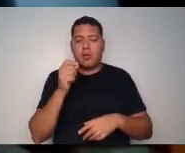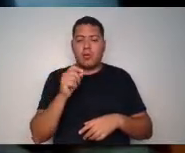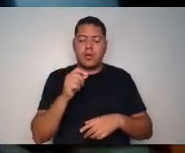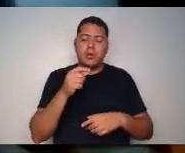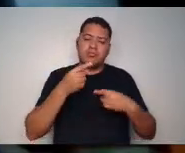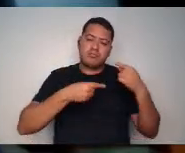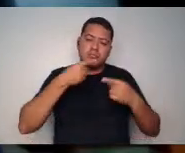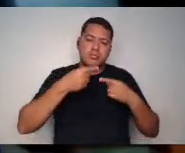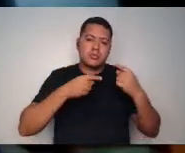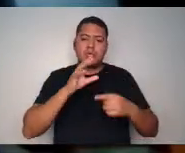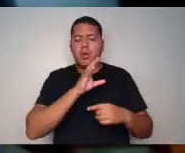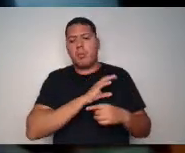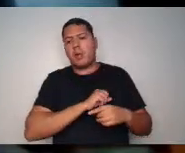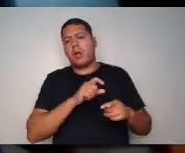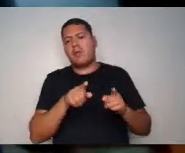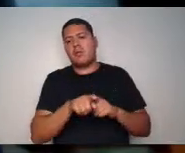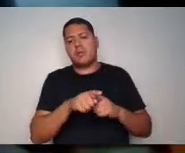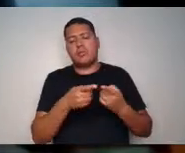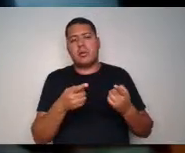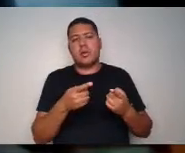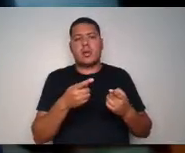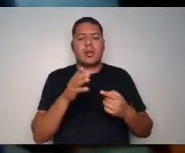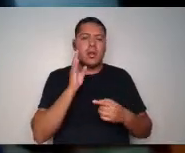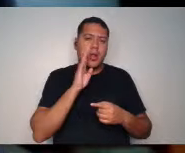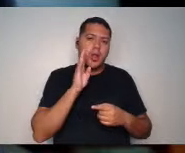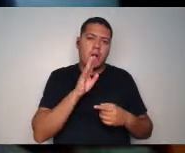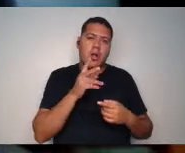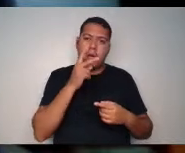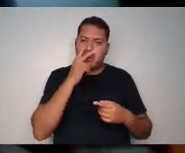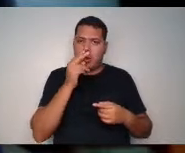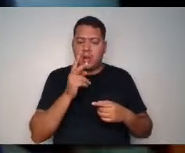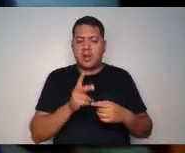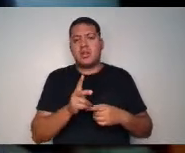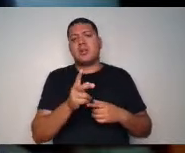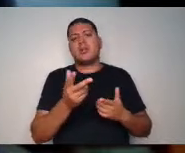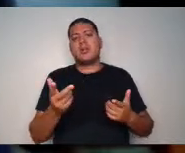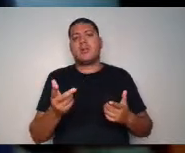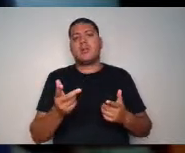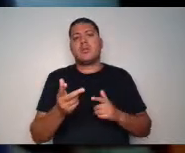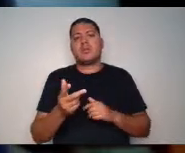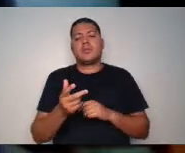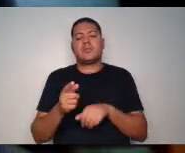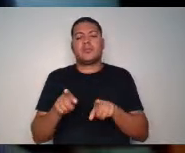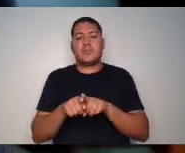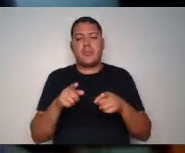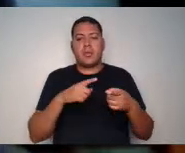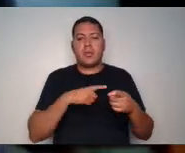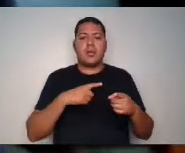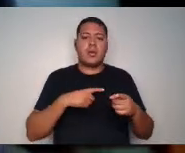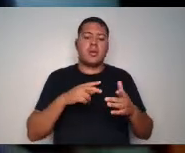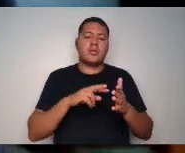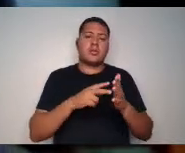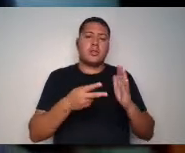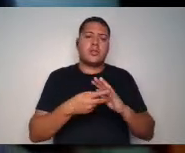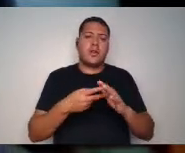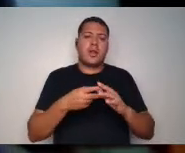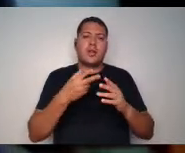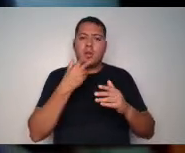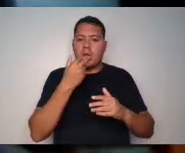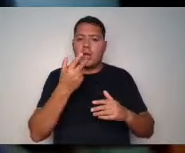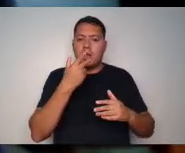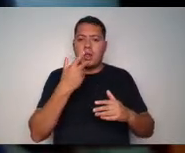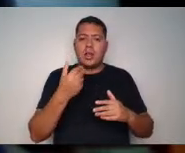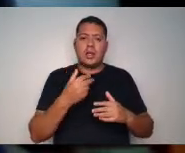Professor Ana Cláudia, they say that it's very friendly and they seem, and it's basically